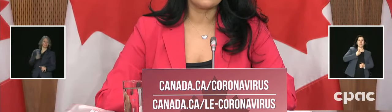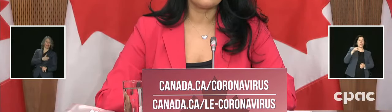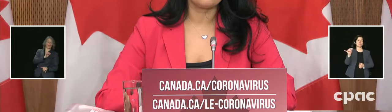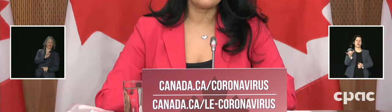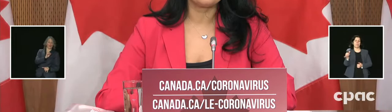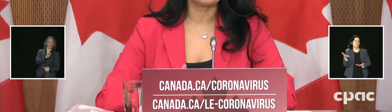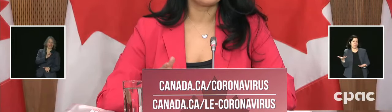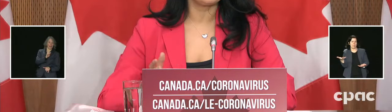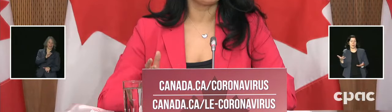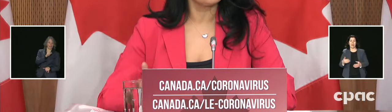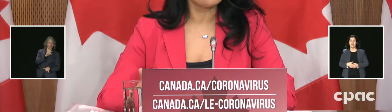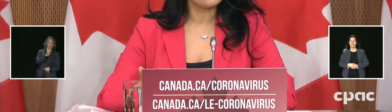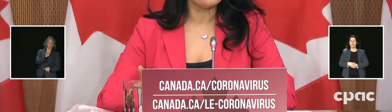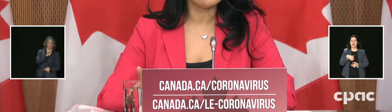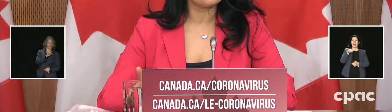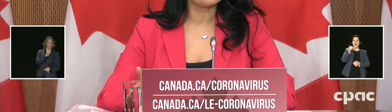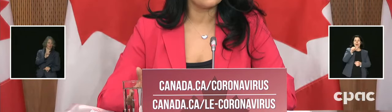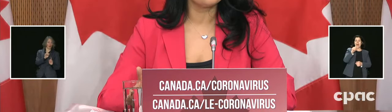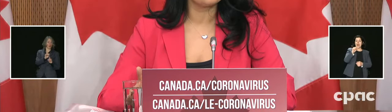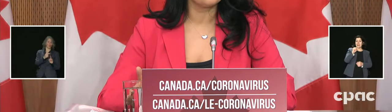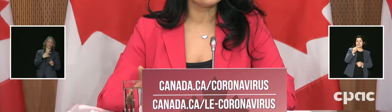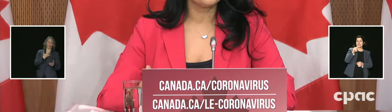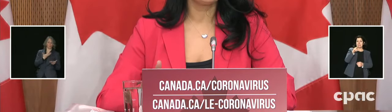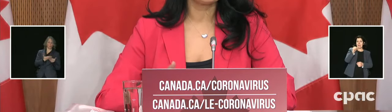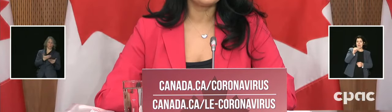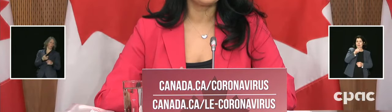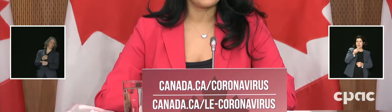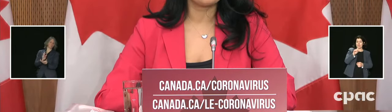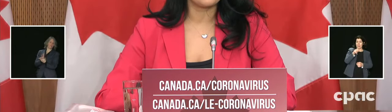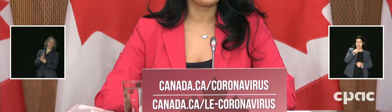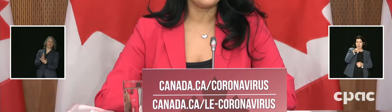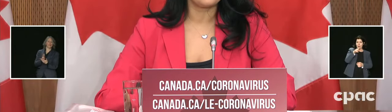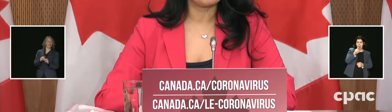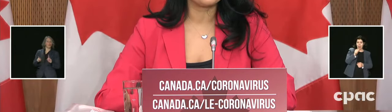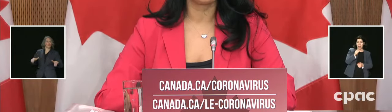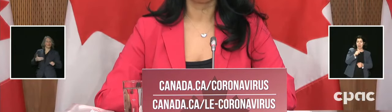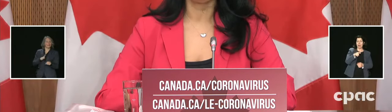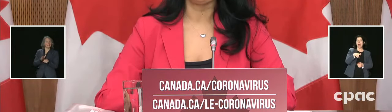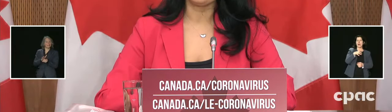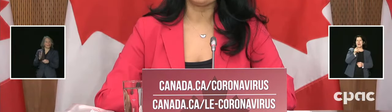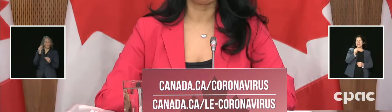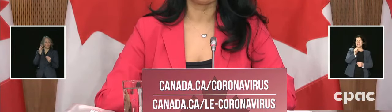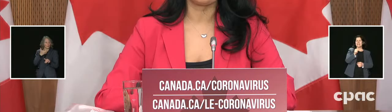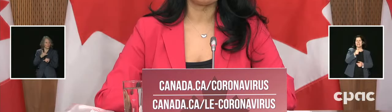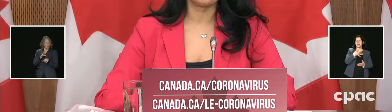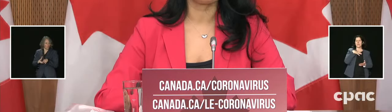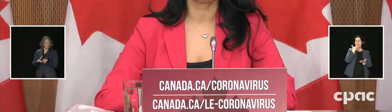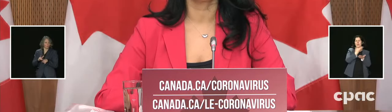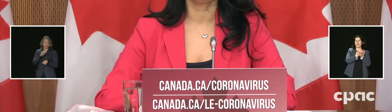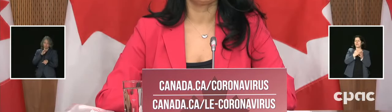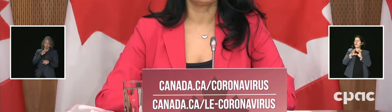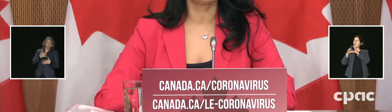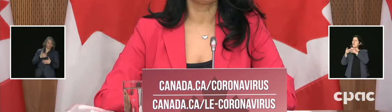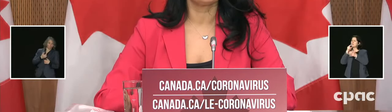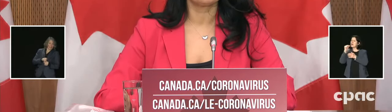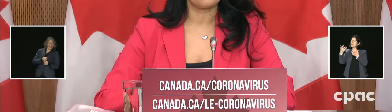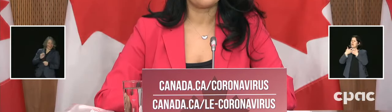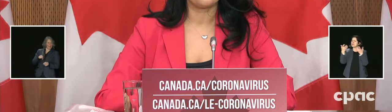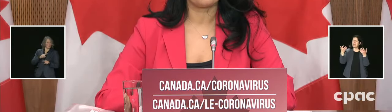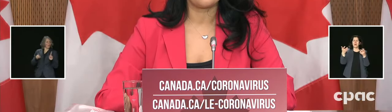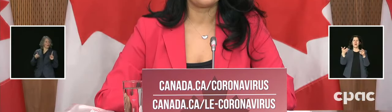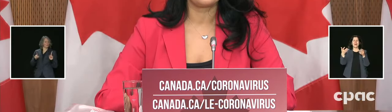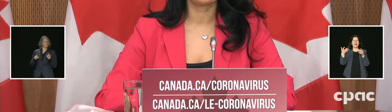to say that we didn't think it would work in those age groups. We just didn't have that data. So we did put a notification, a notice in